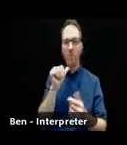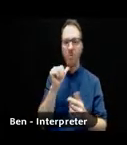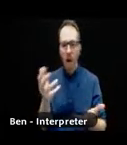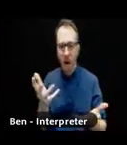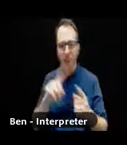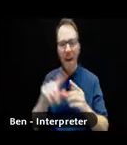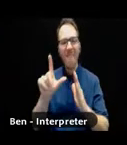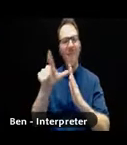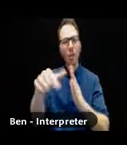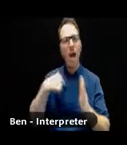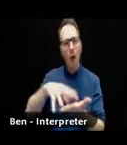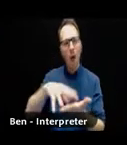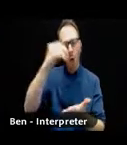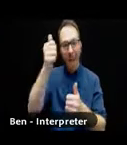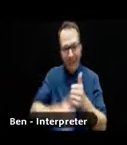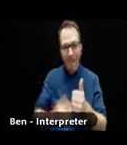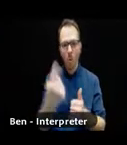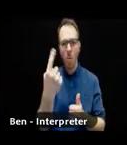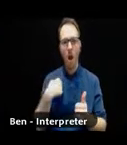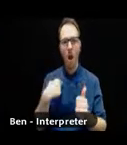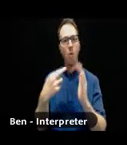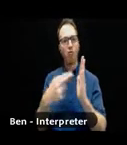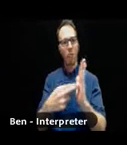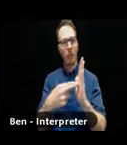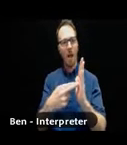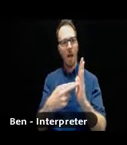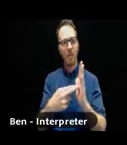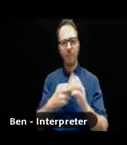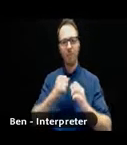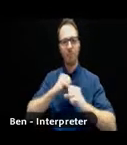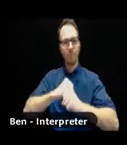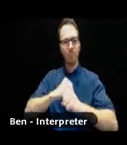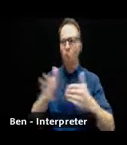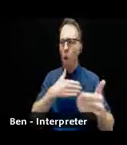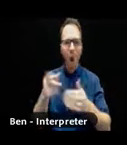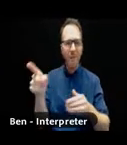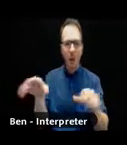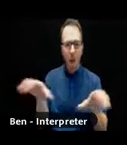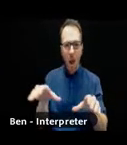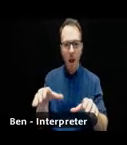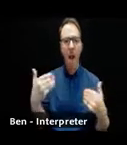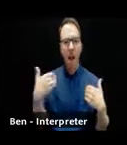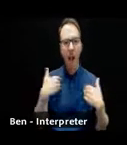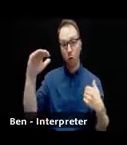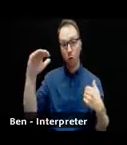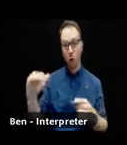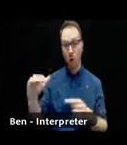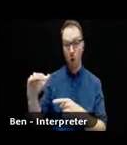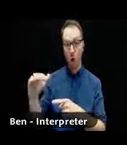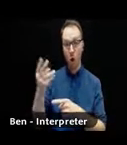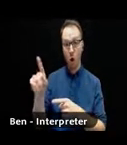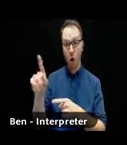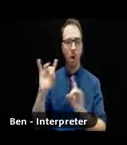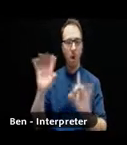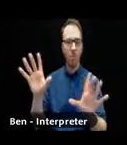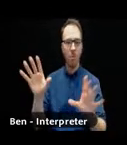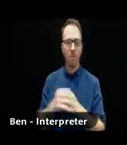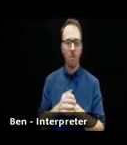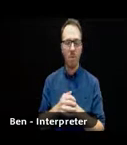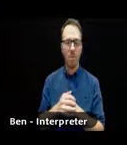what I learned was that everyone I represented, regardless of what they had done, had a childhood that was horrific.